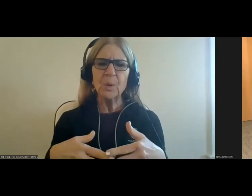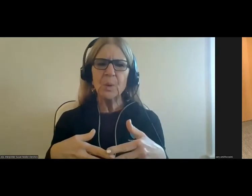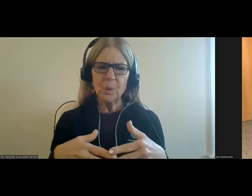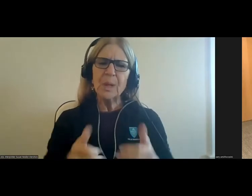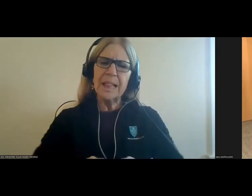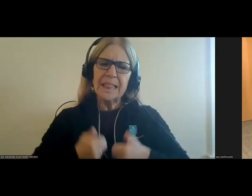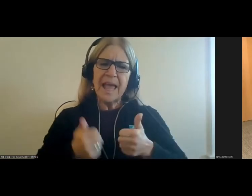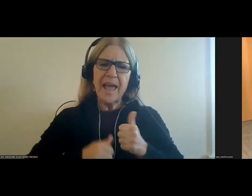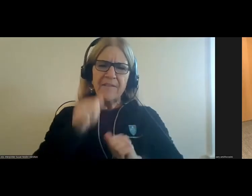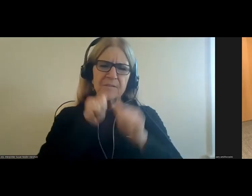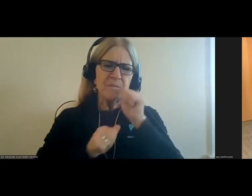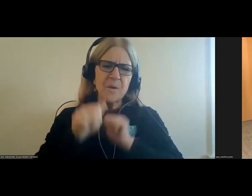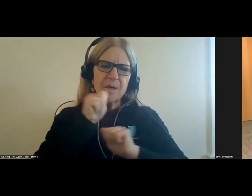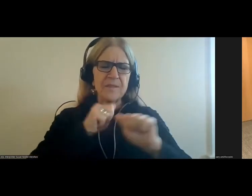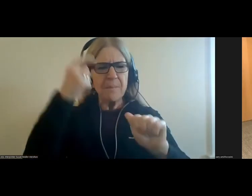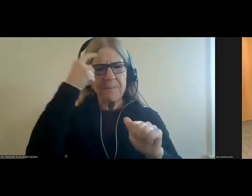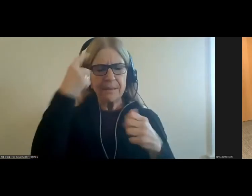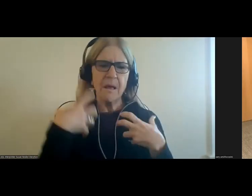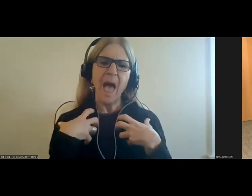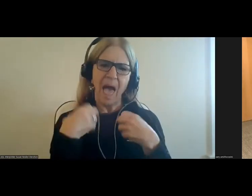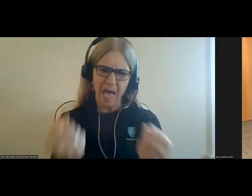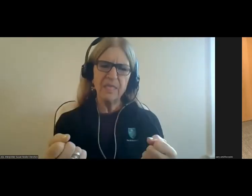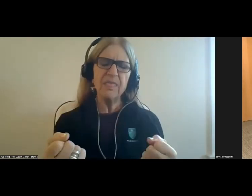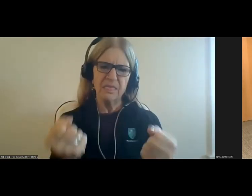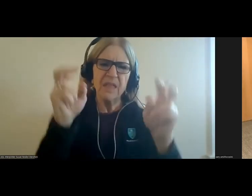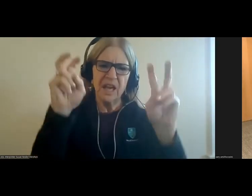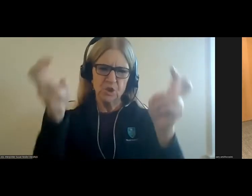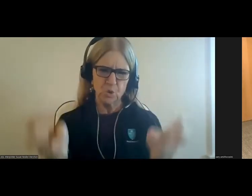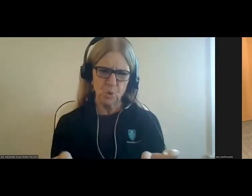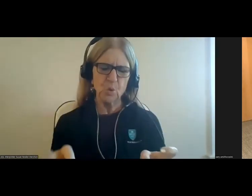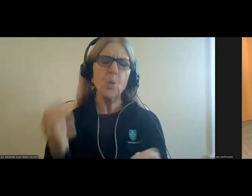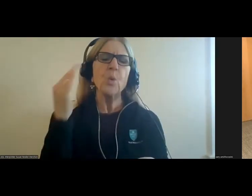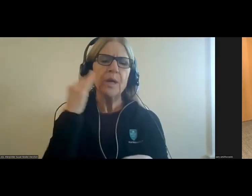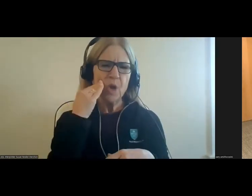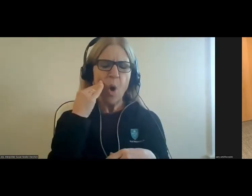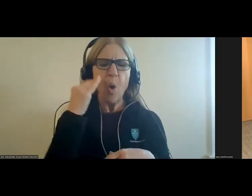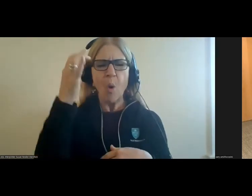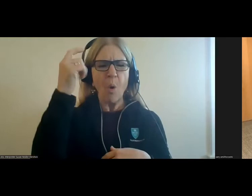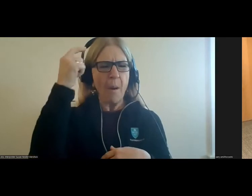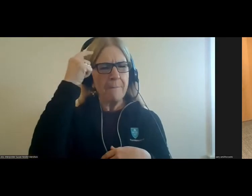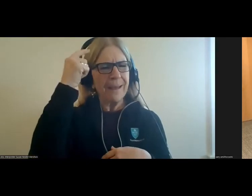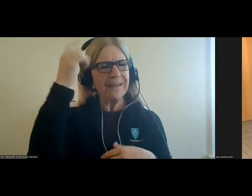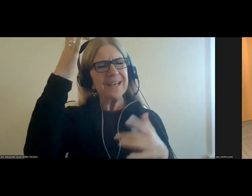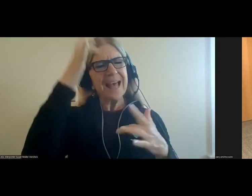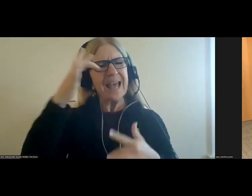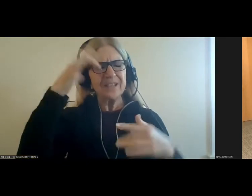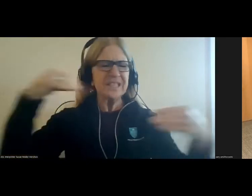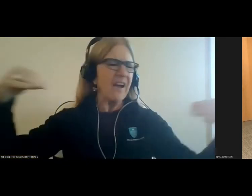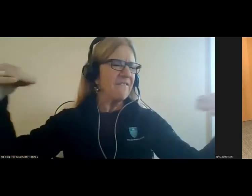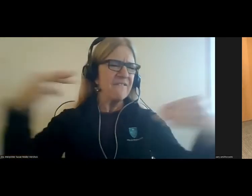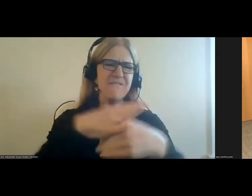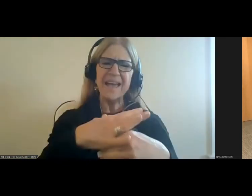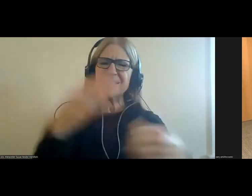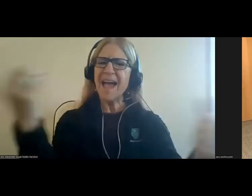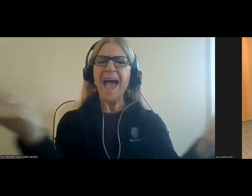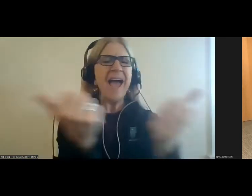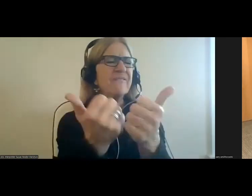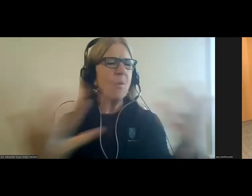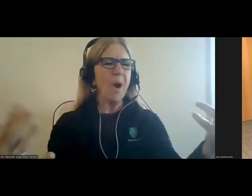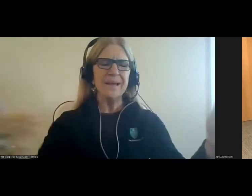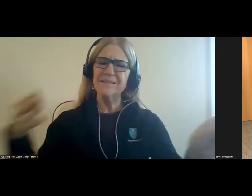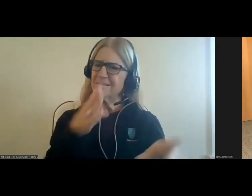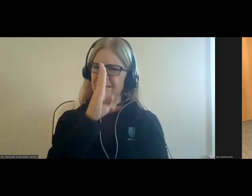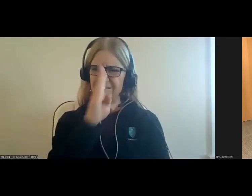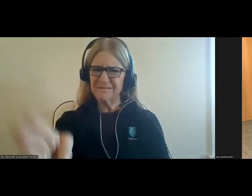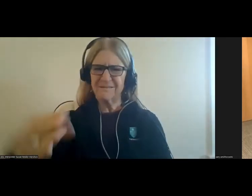with a mental health condition. And we know that mental illness affects everyone directly or indirectly